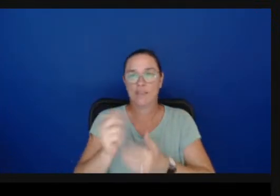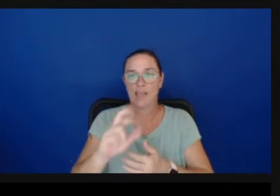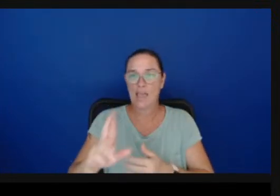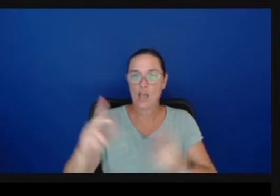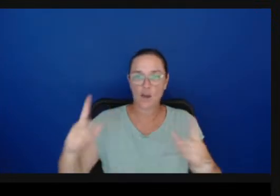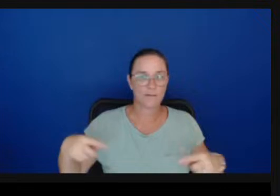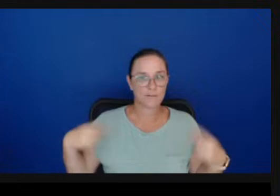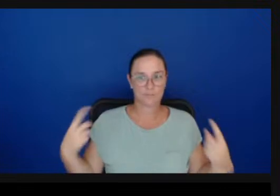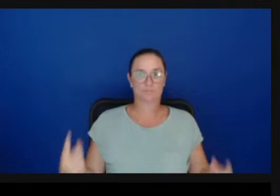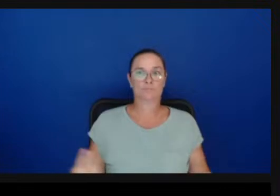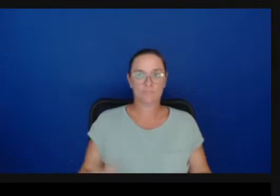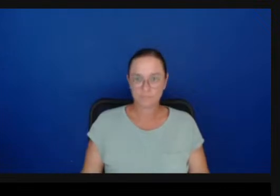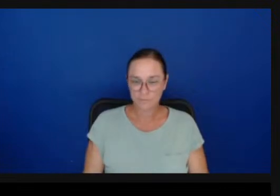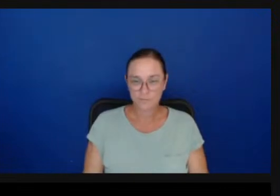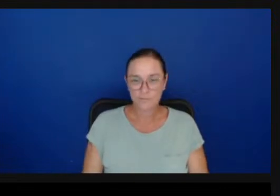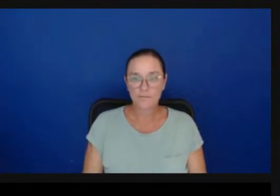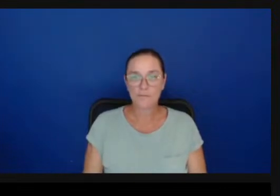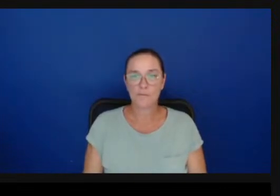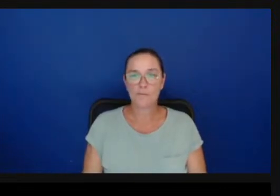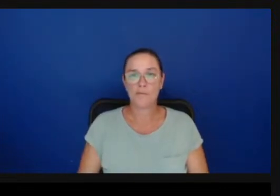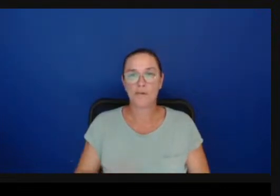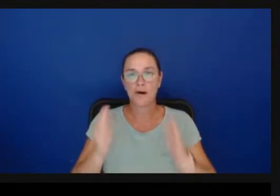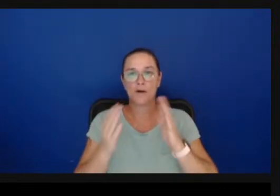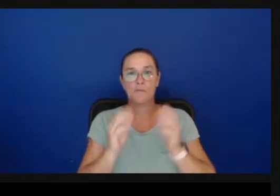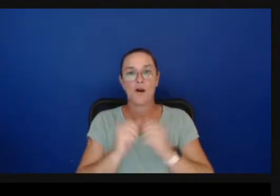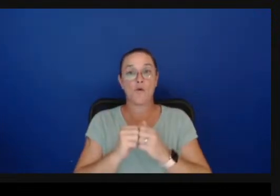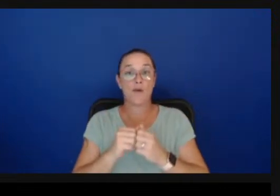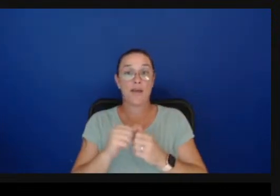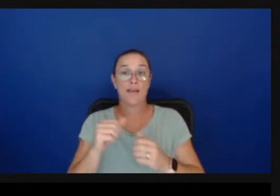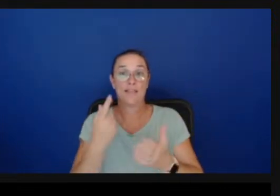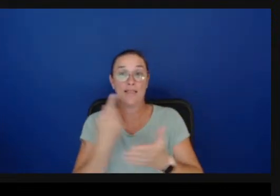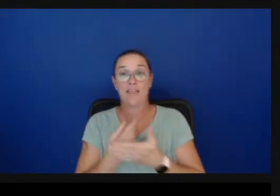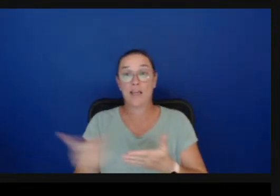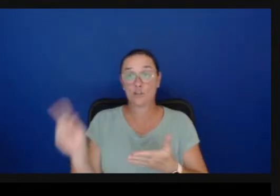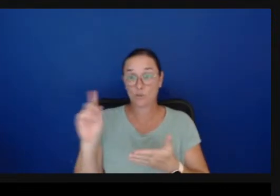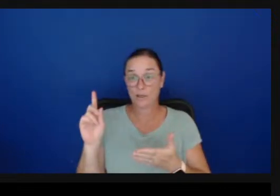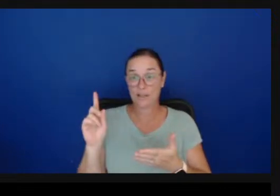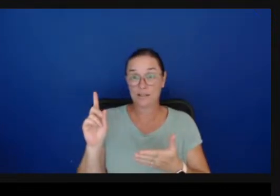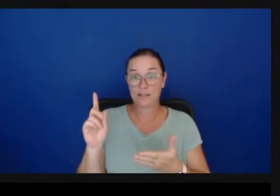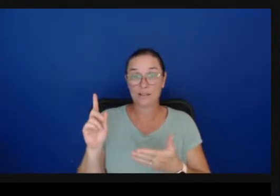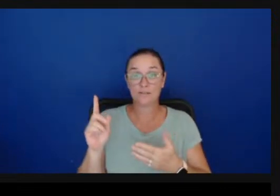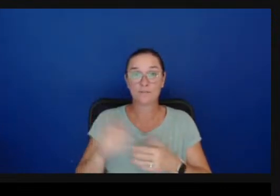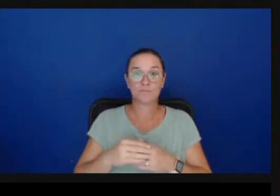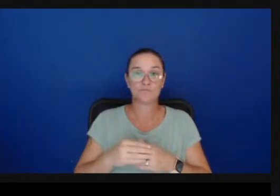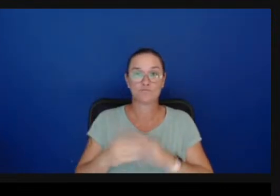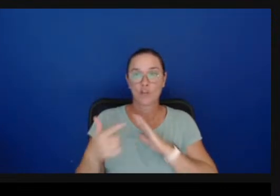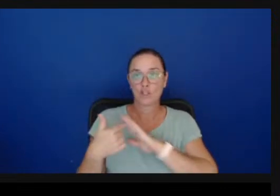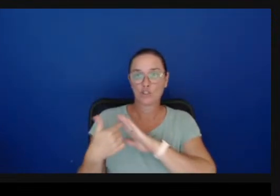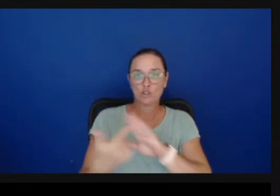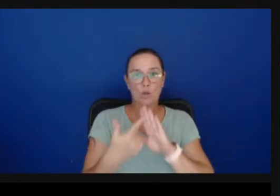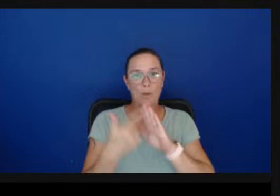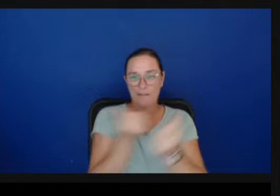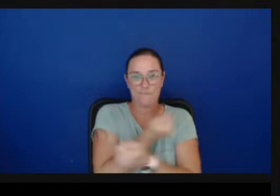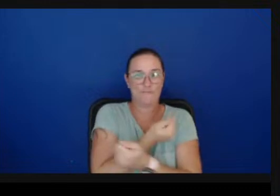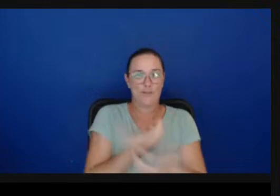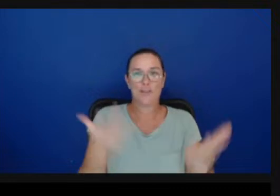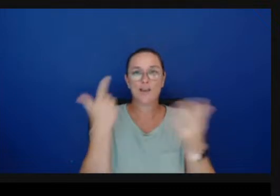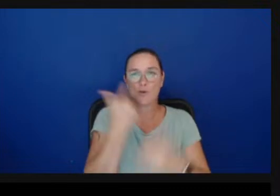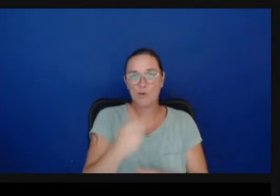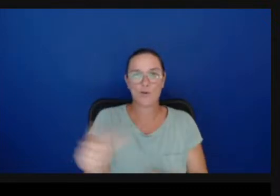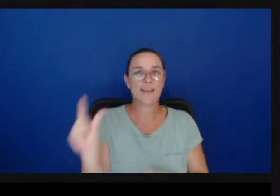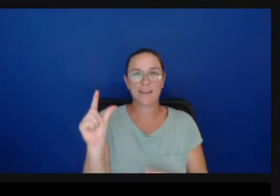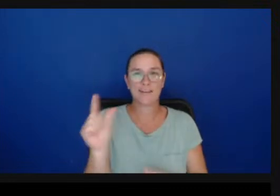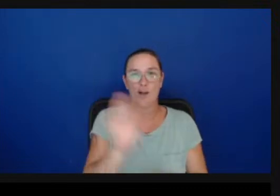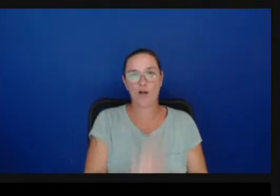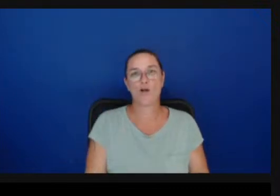And just to follow up on what we saw last week on our purple air map, we'll load it up again this week and just show how we're greens all the way around,